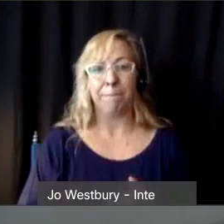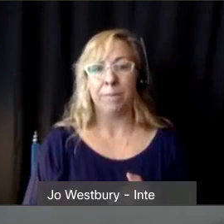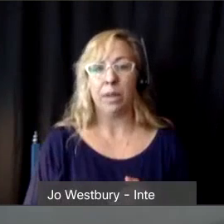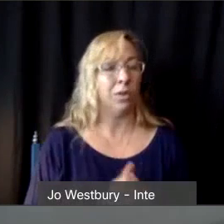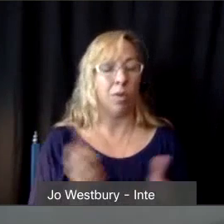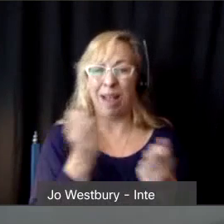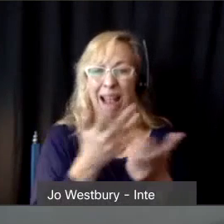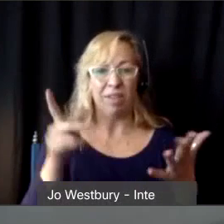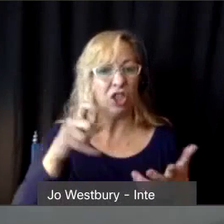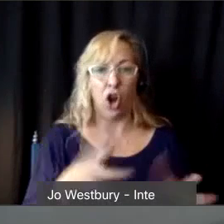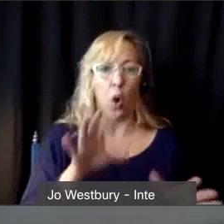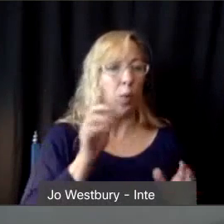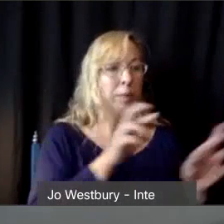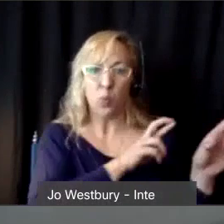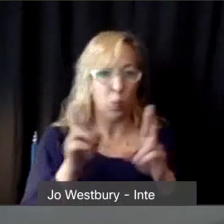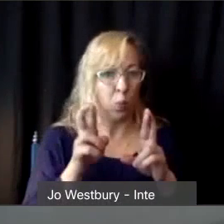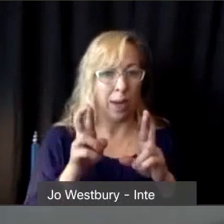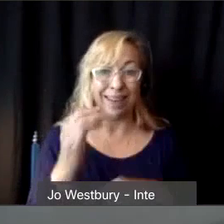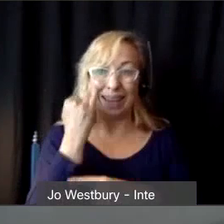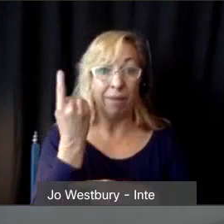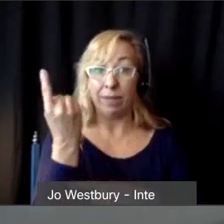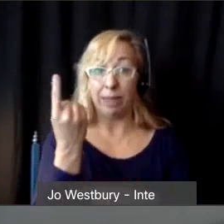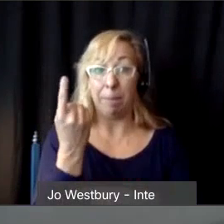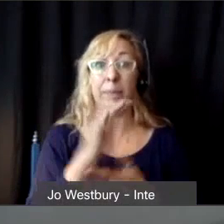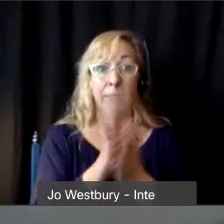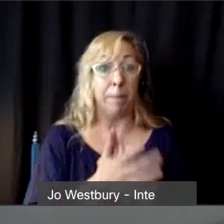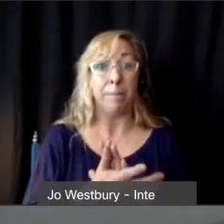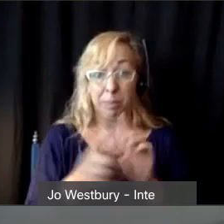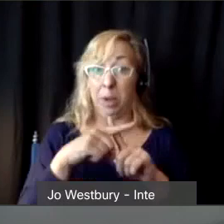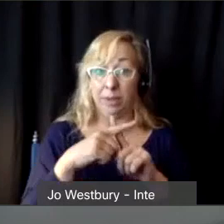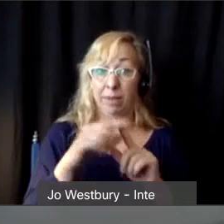the PPE they would need should they have a person test positive.